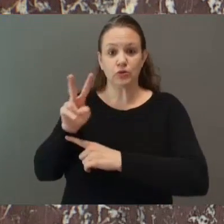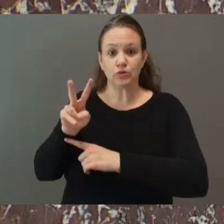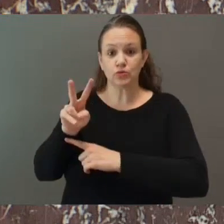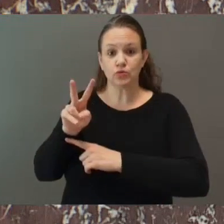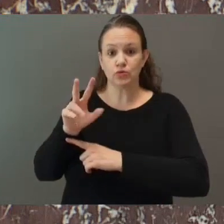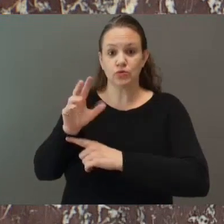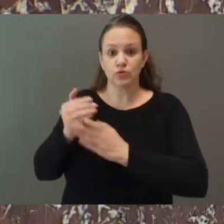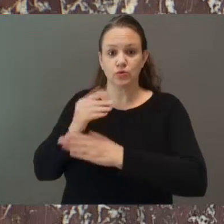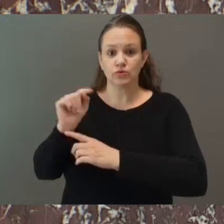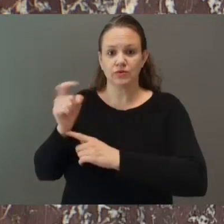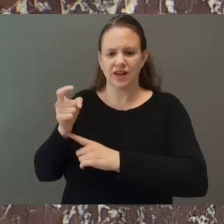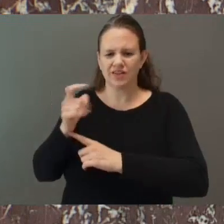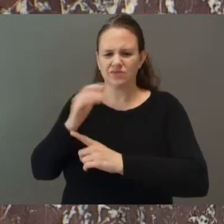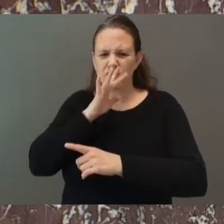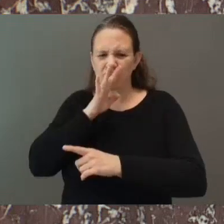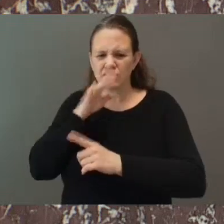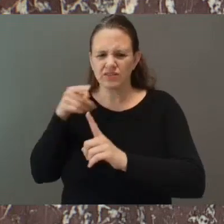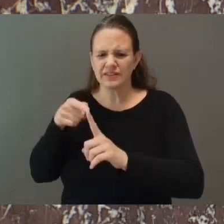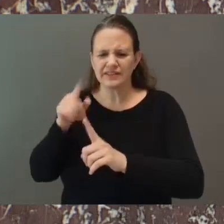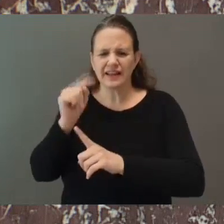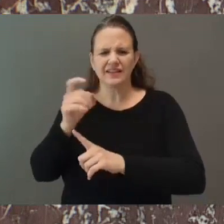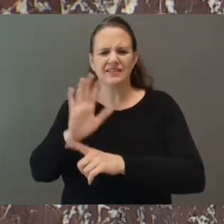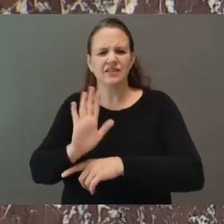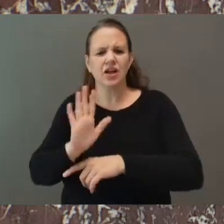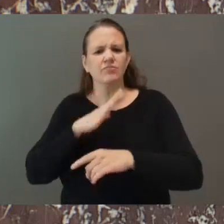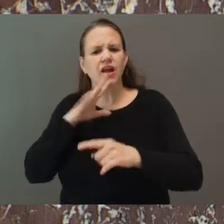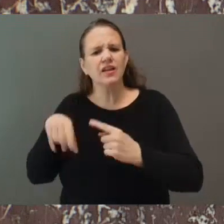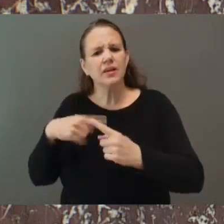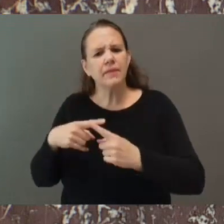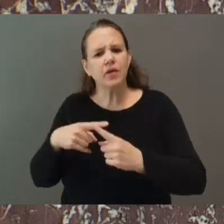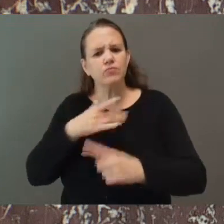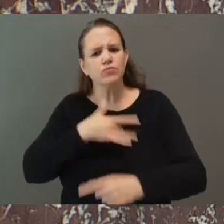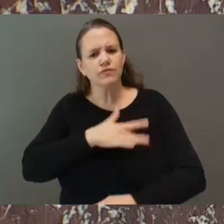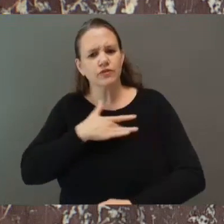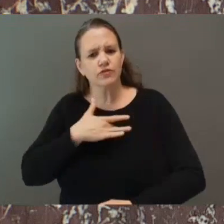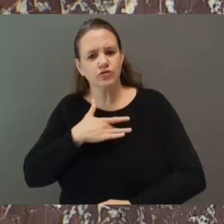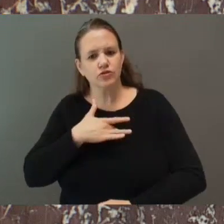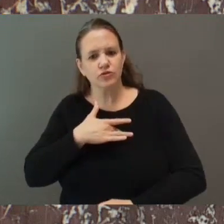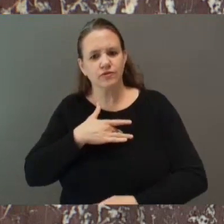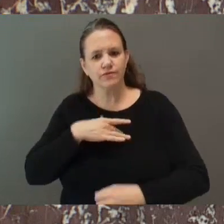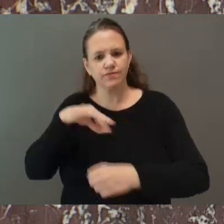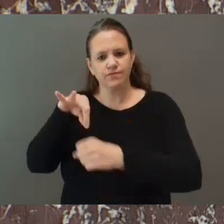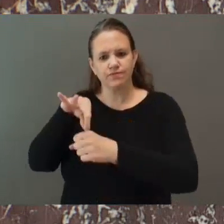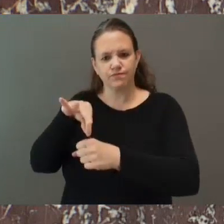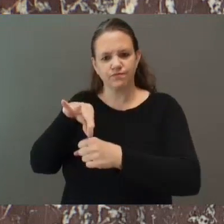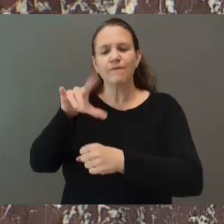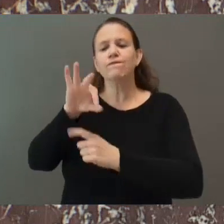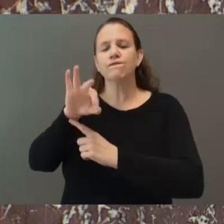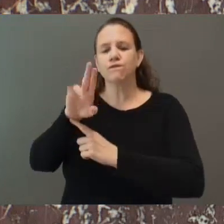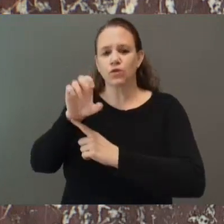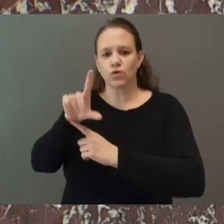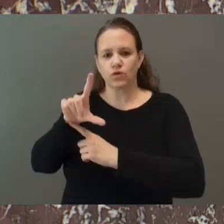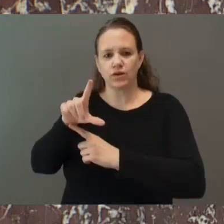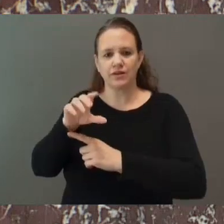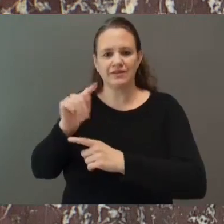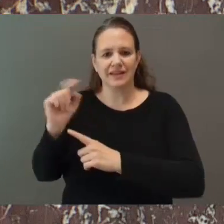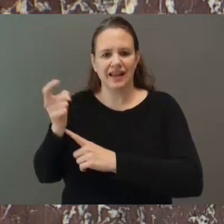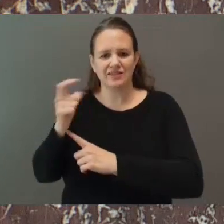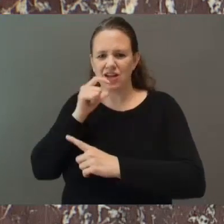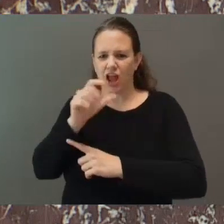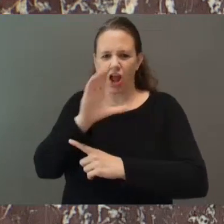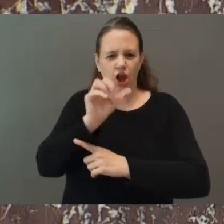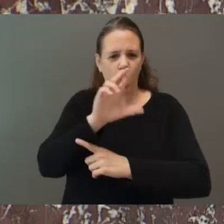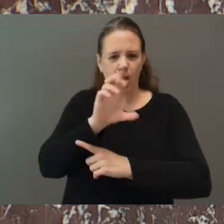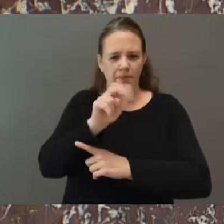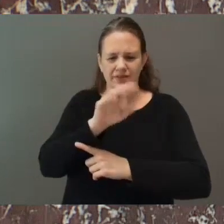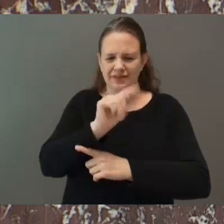to the minister, not the carbon tax. But the minister doesn't seem to understand the difference, Mr. Speaker. It's a provincially controlled fuel